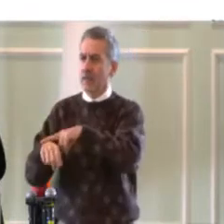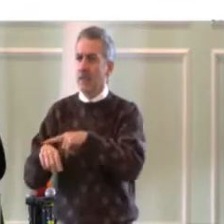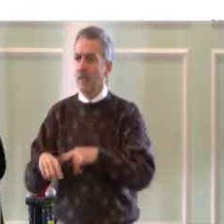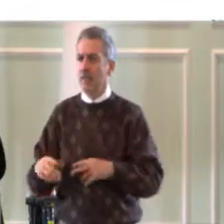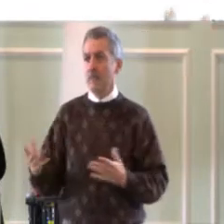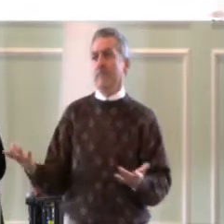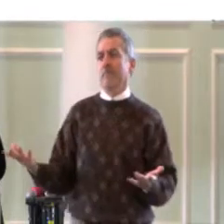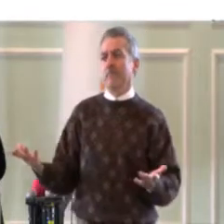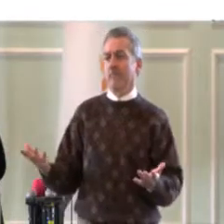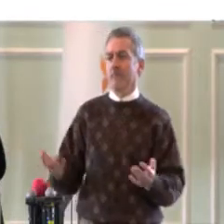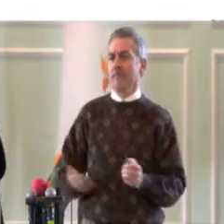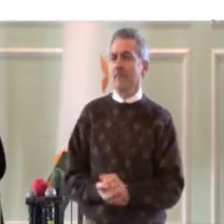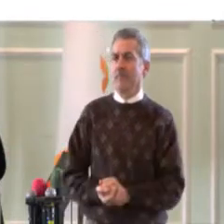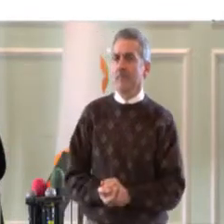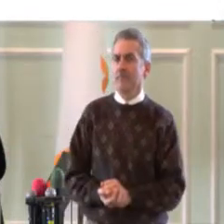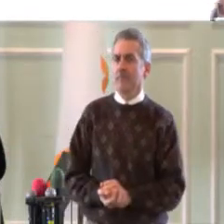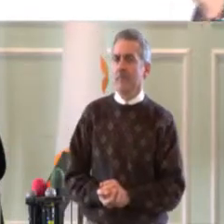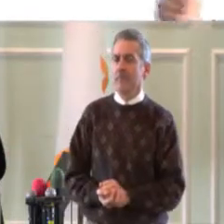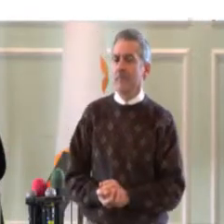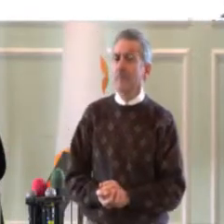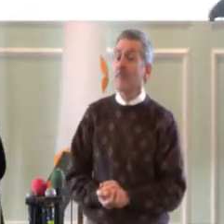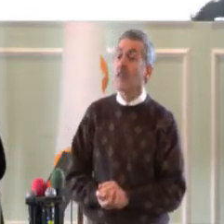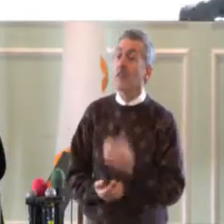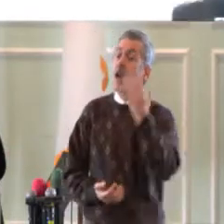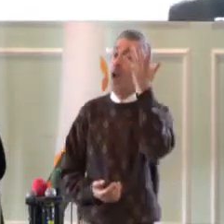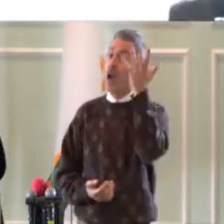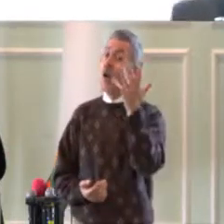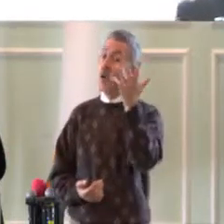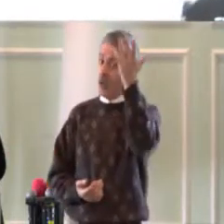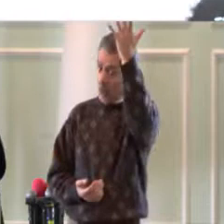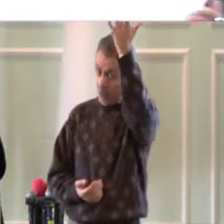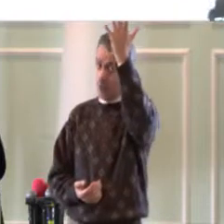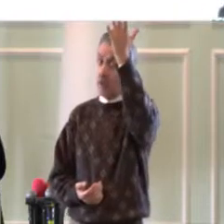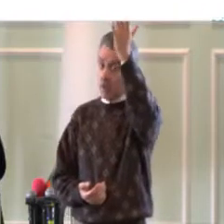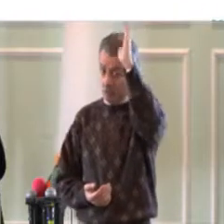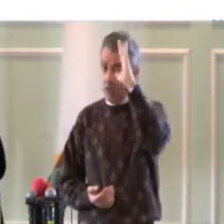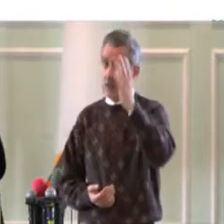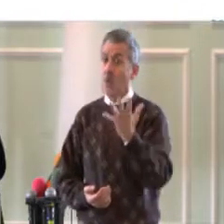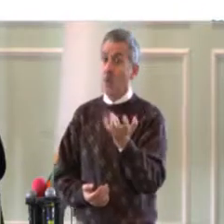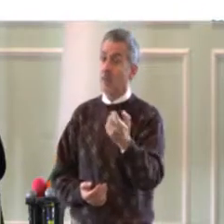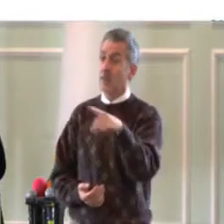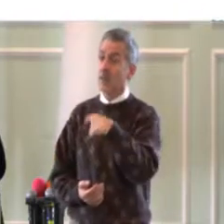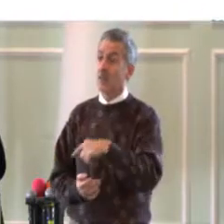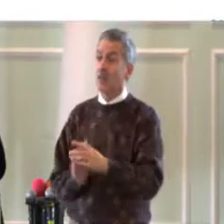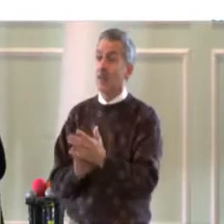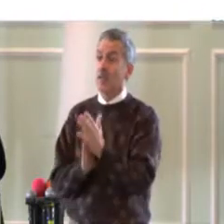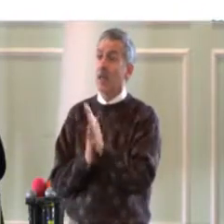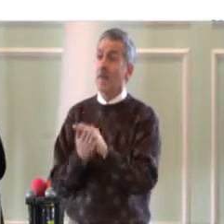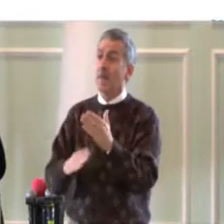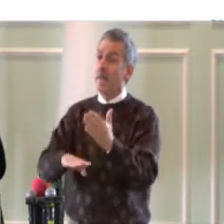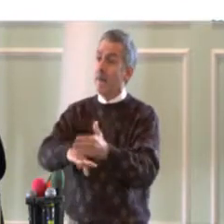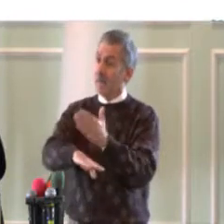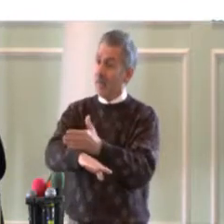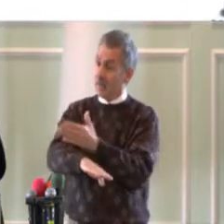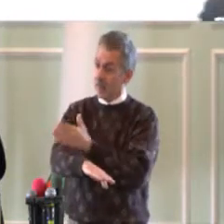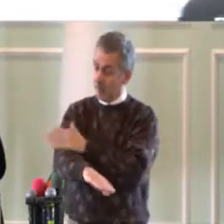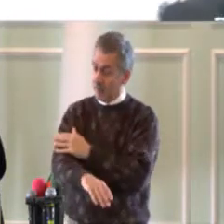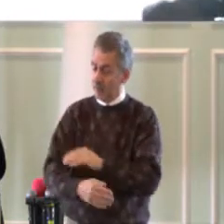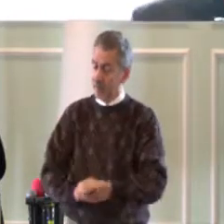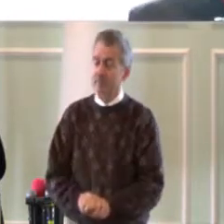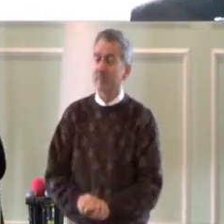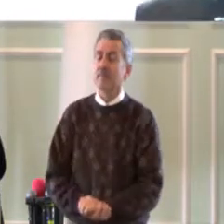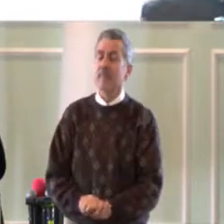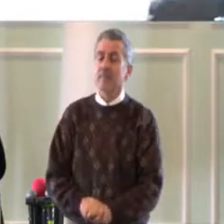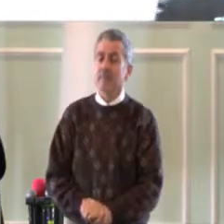God wants us to get better and not bitter. If something bad happens to